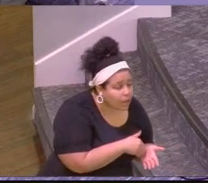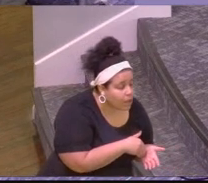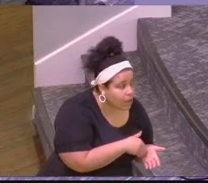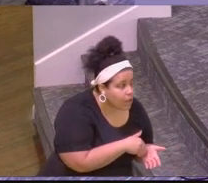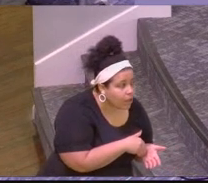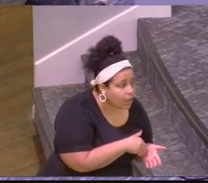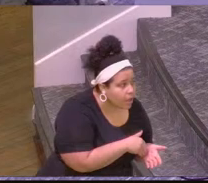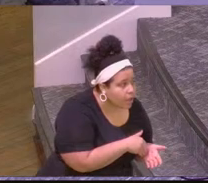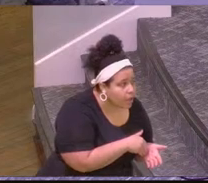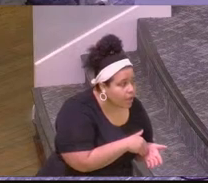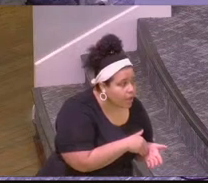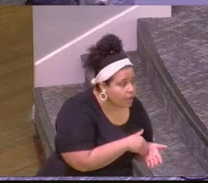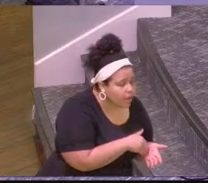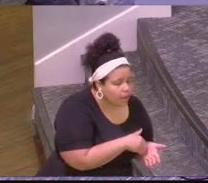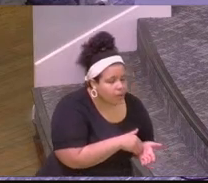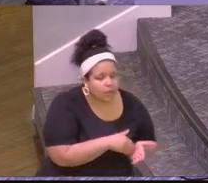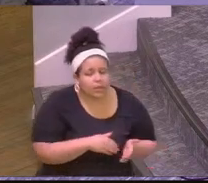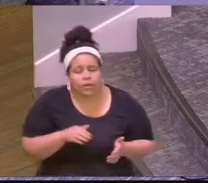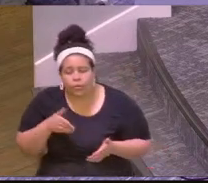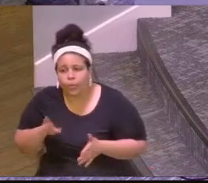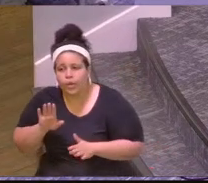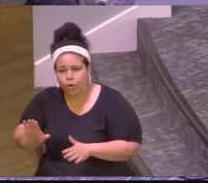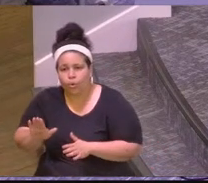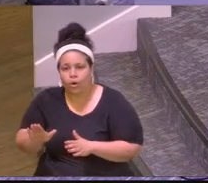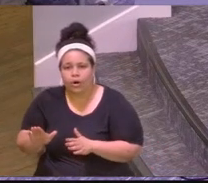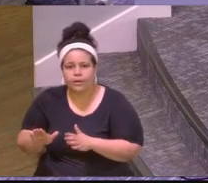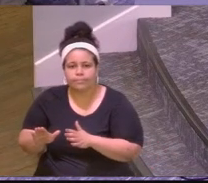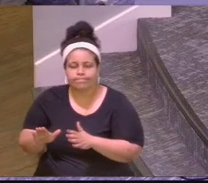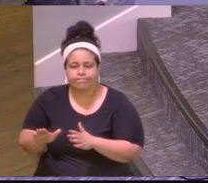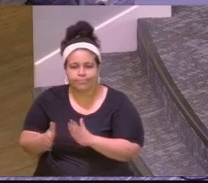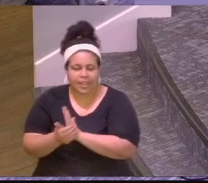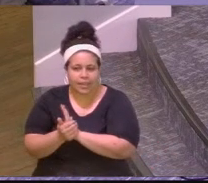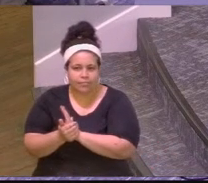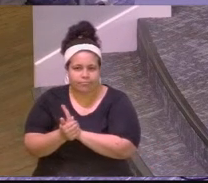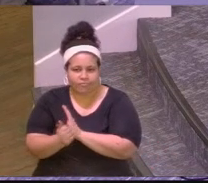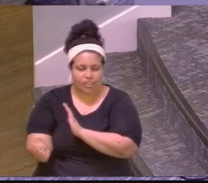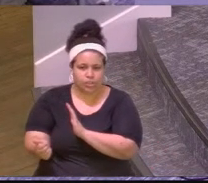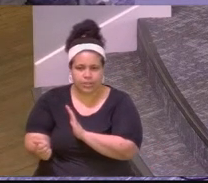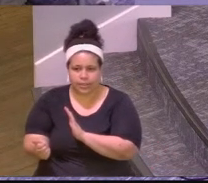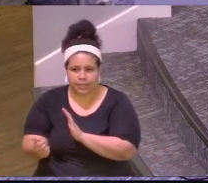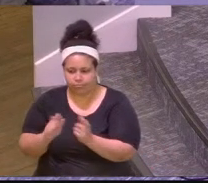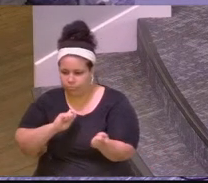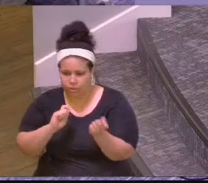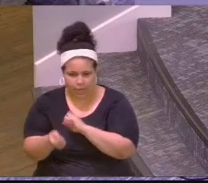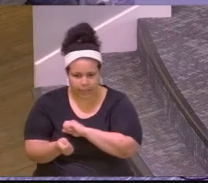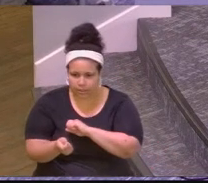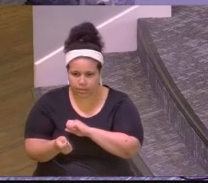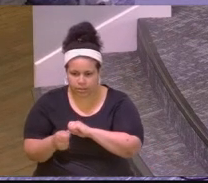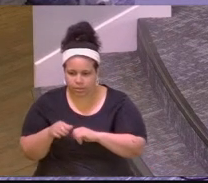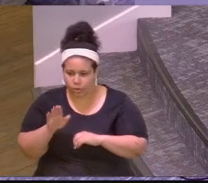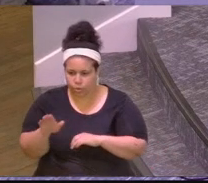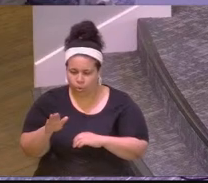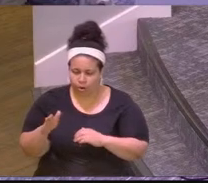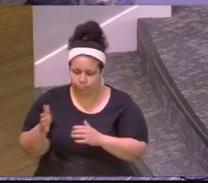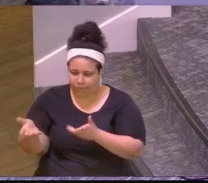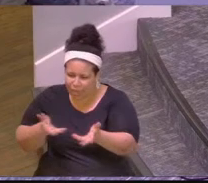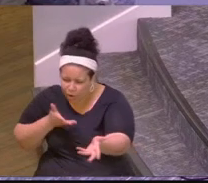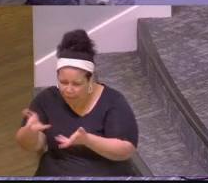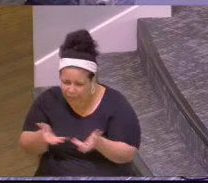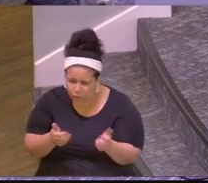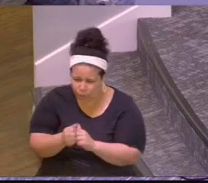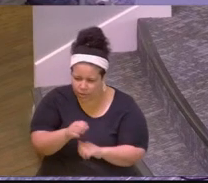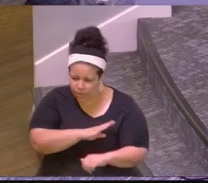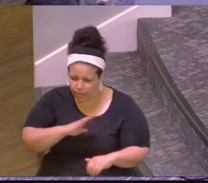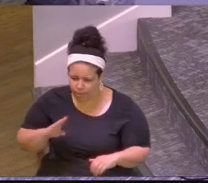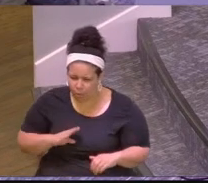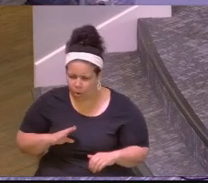efficiency changes in terms of interacting with the board to get the information to the board. That was my question in